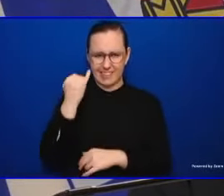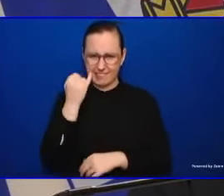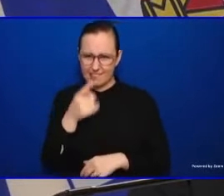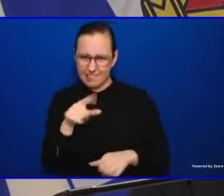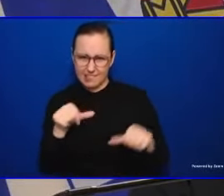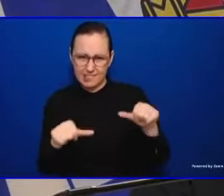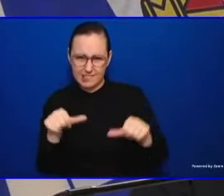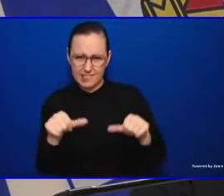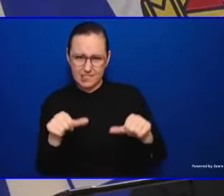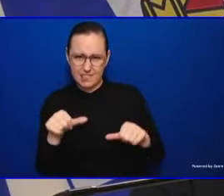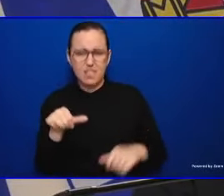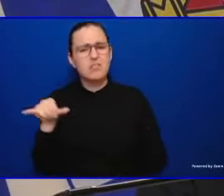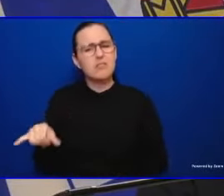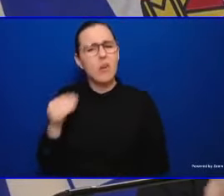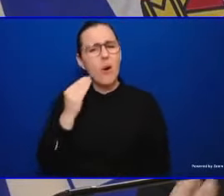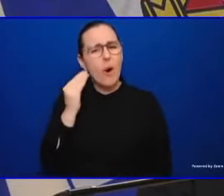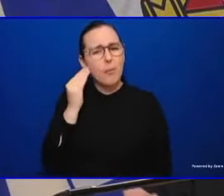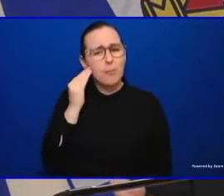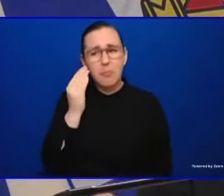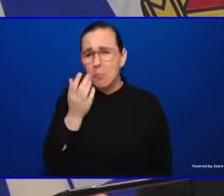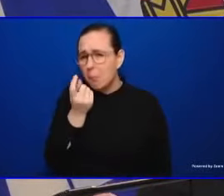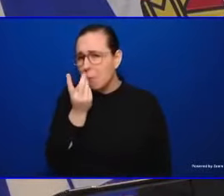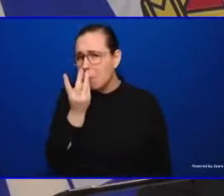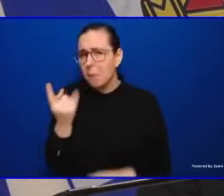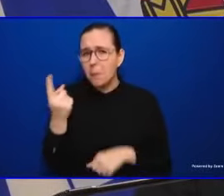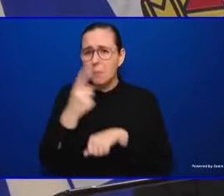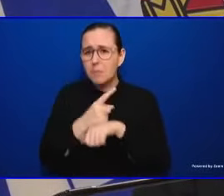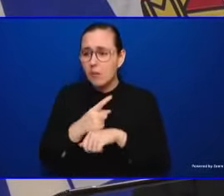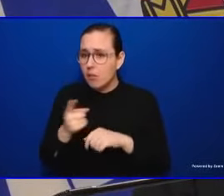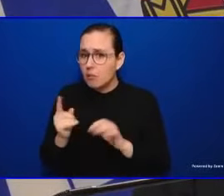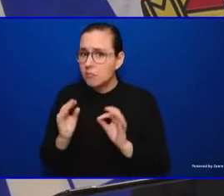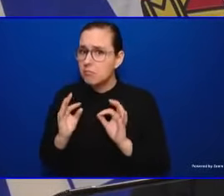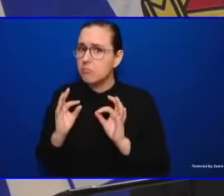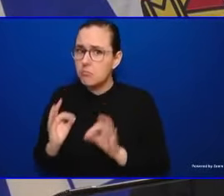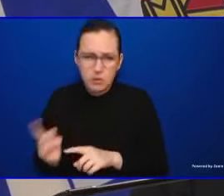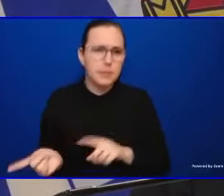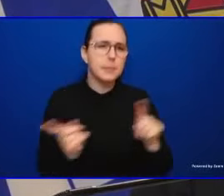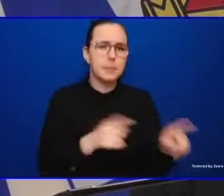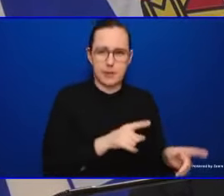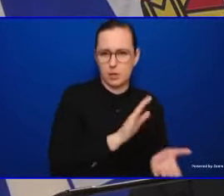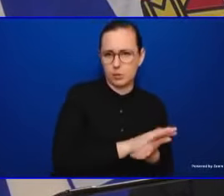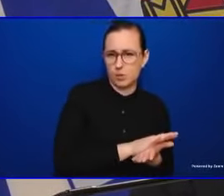school. So that's how we're going to have to manage this through this next little while.